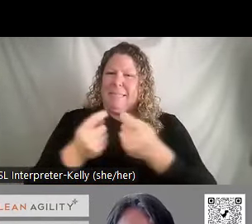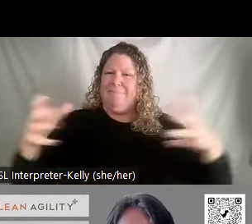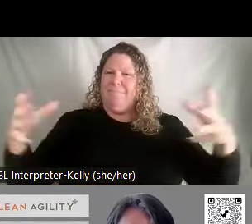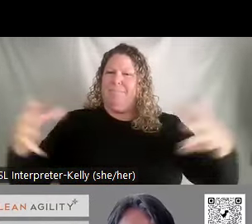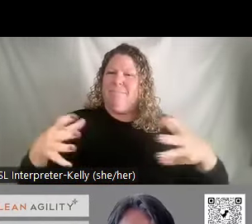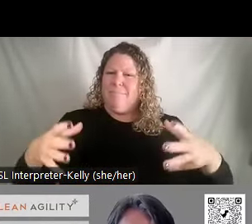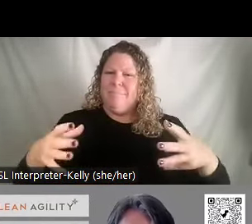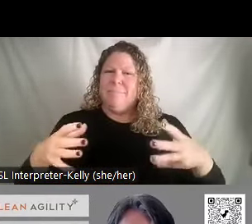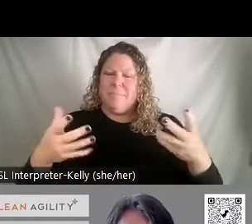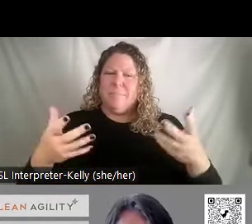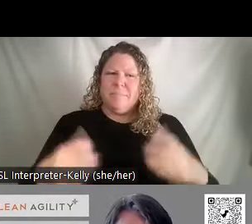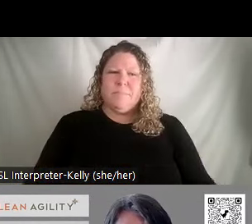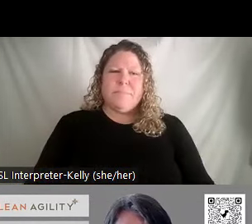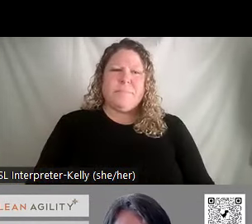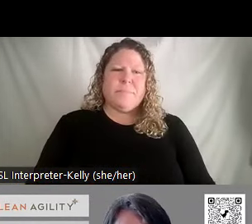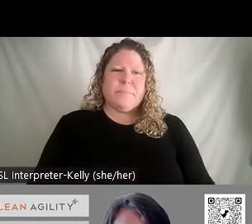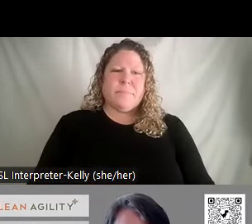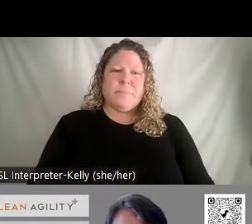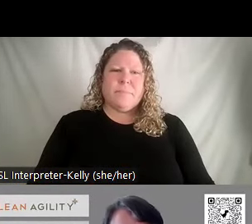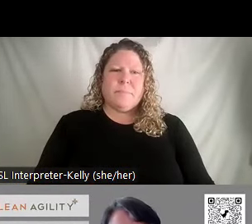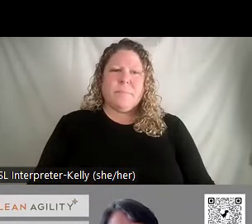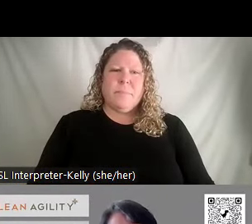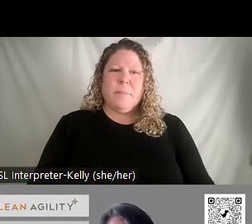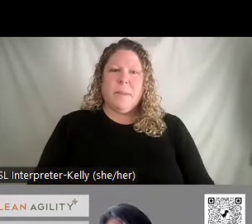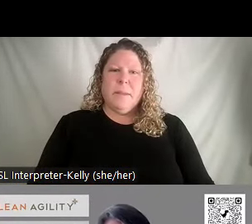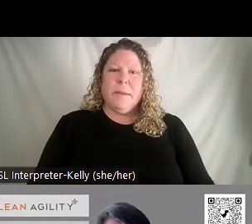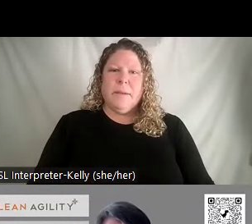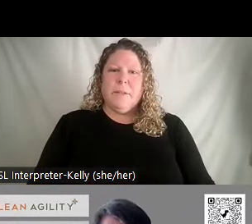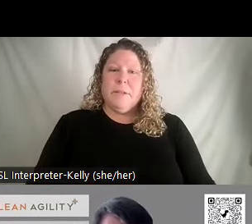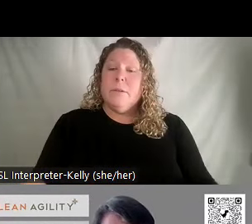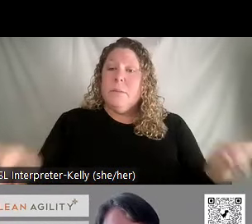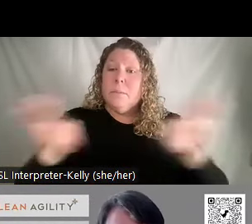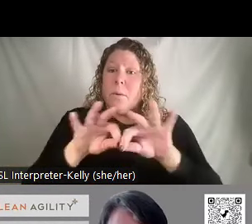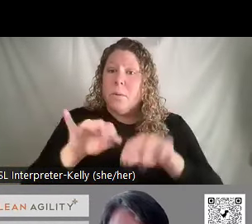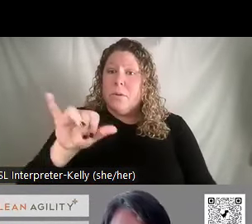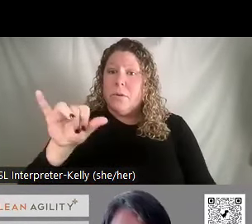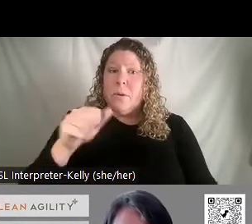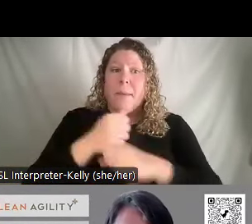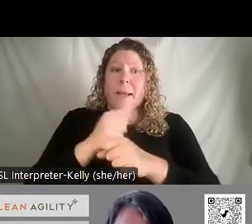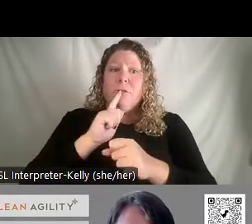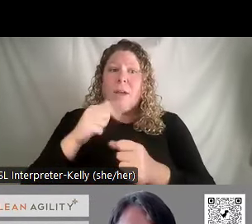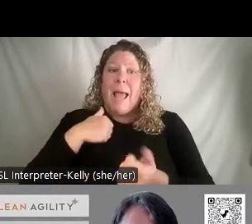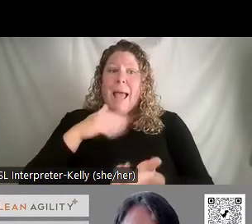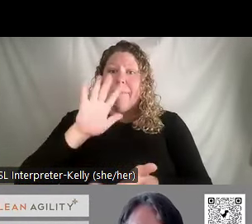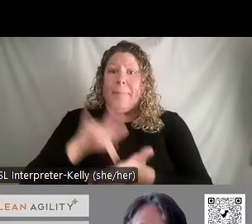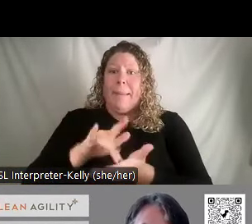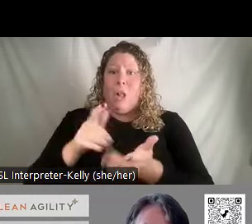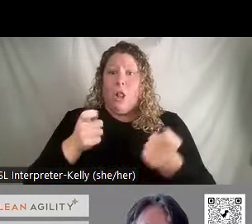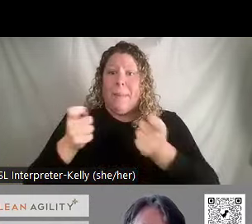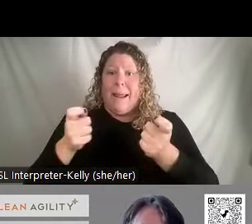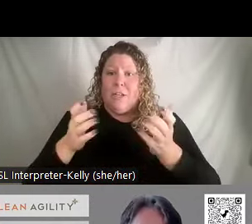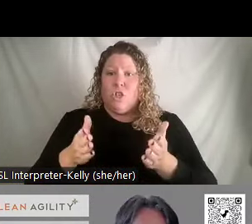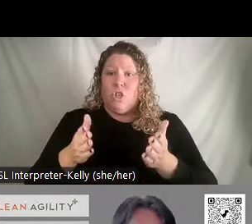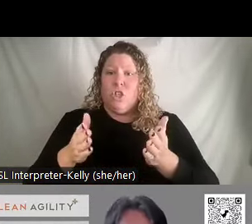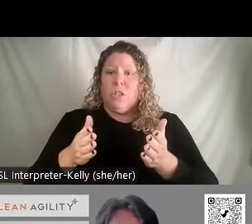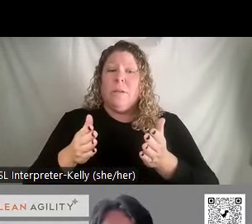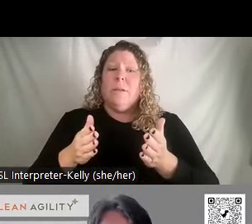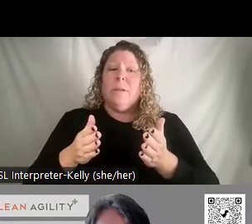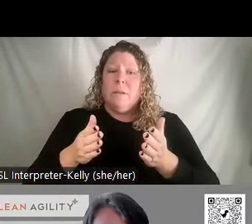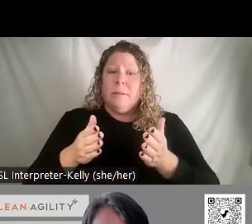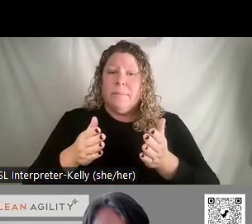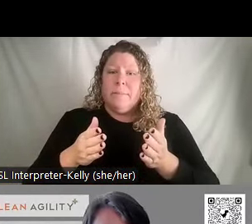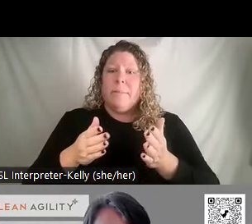gene. And really important as well, I think, to make sure that you've got middle management involved. Often, we've got